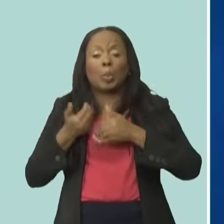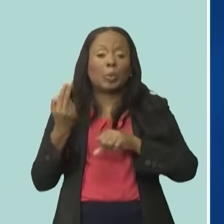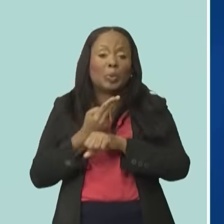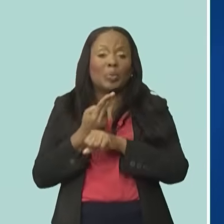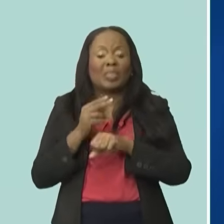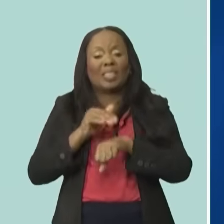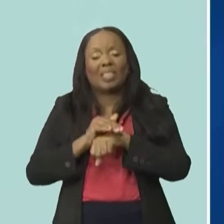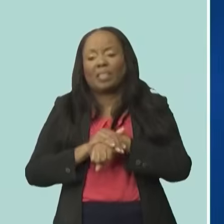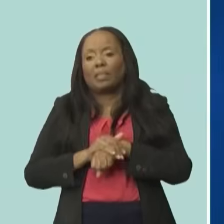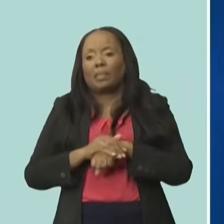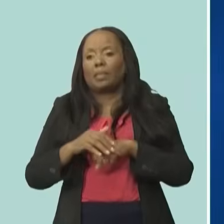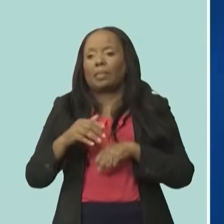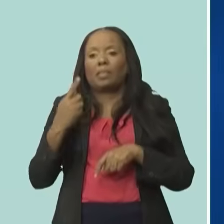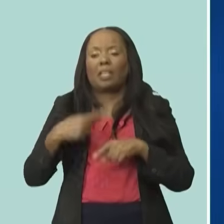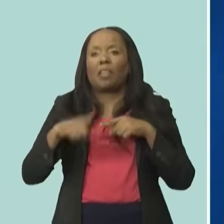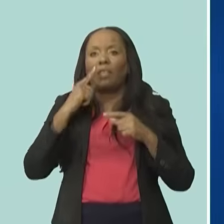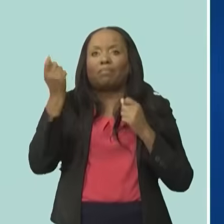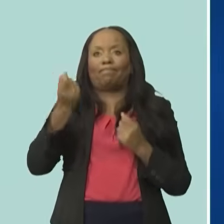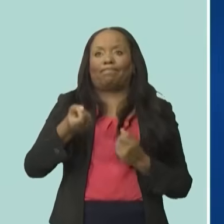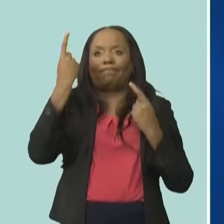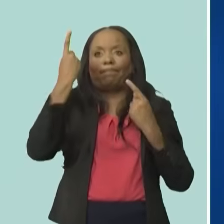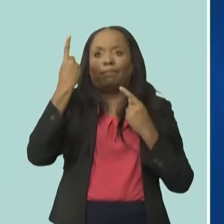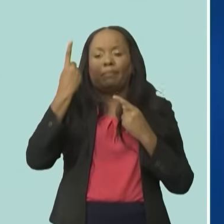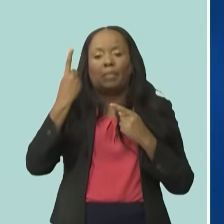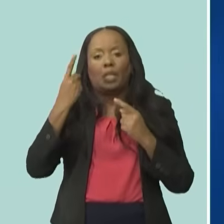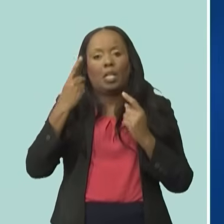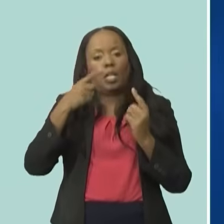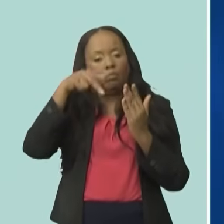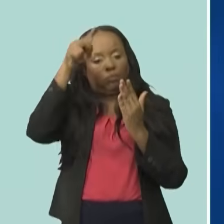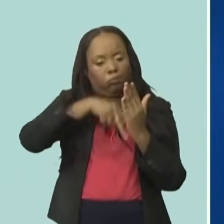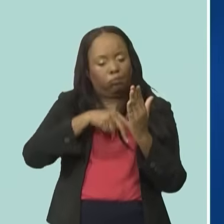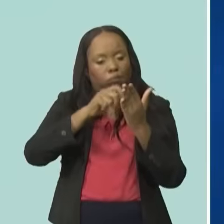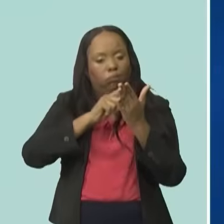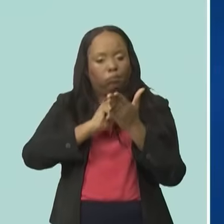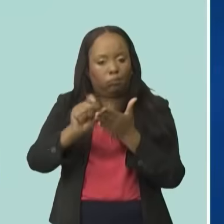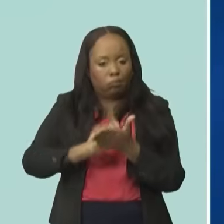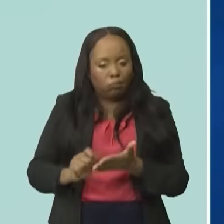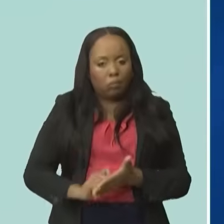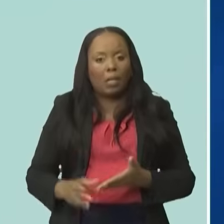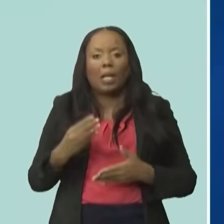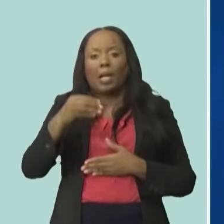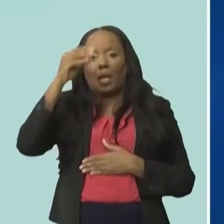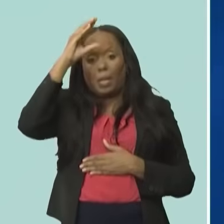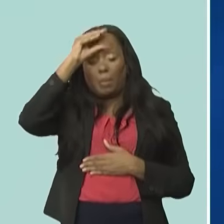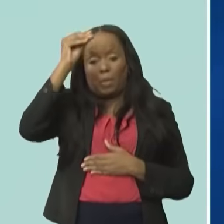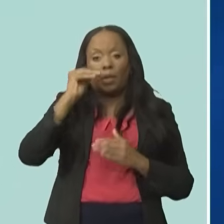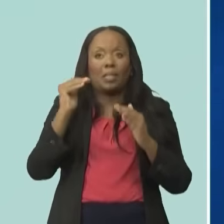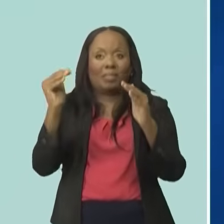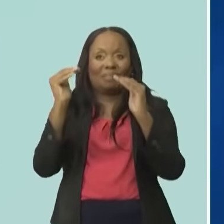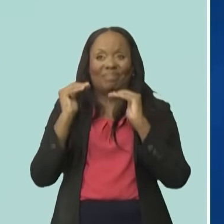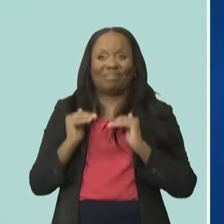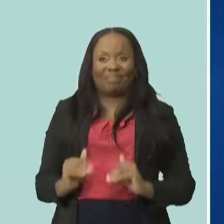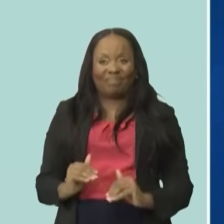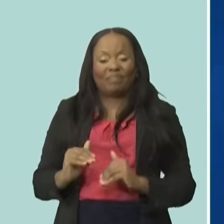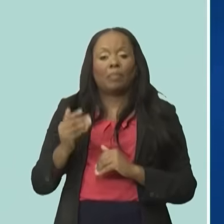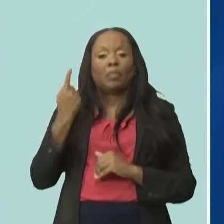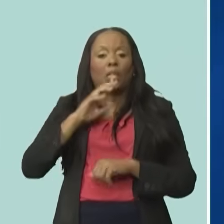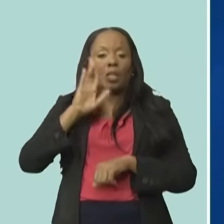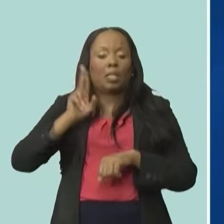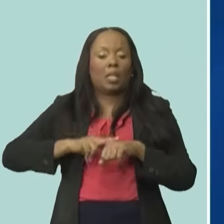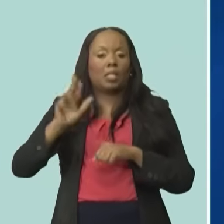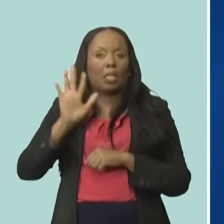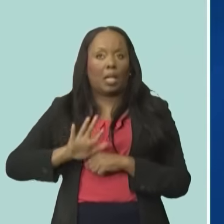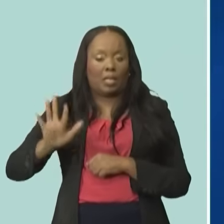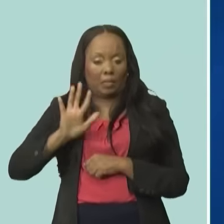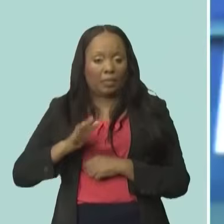to comprehend expository text, and males continue to perform below the national mean in every section of